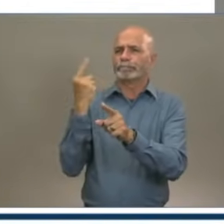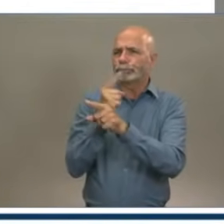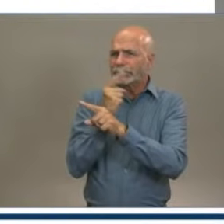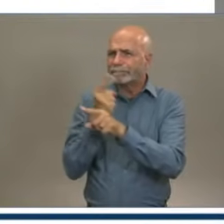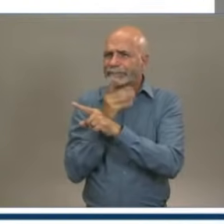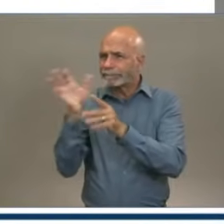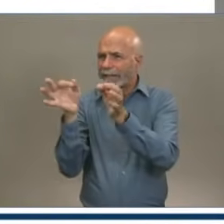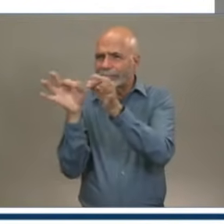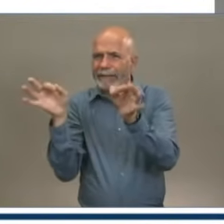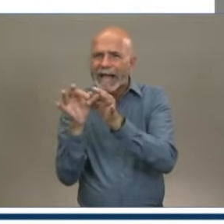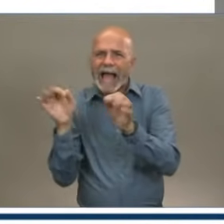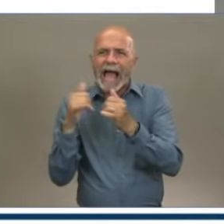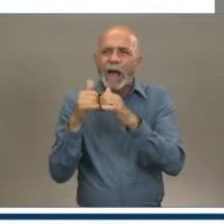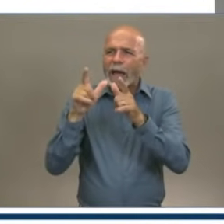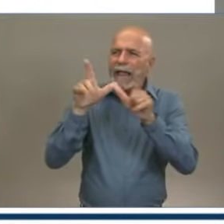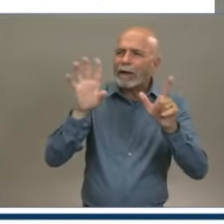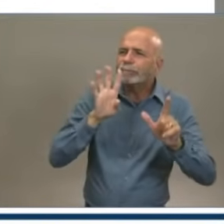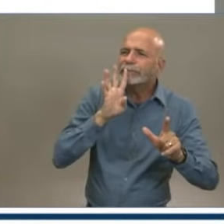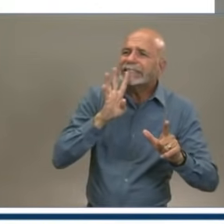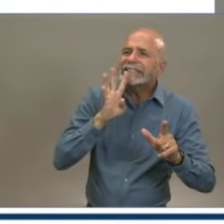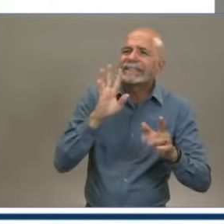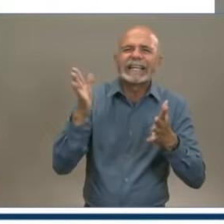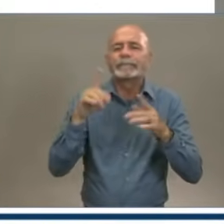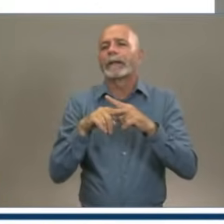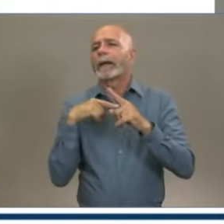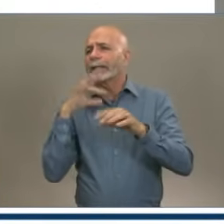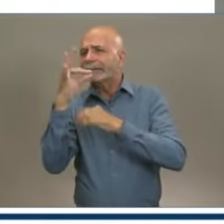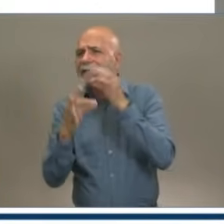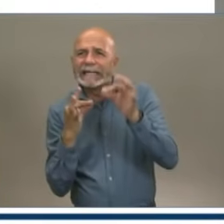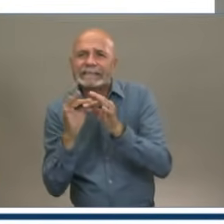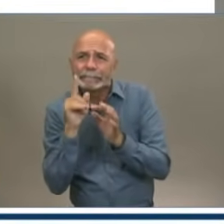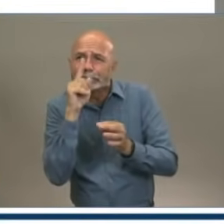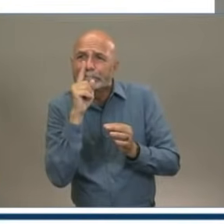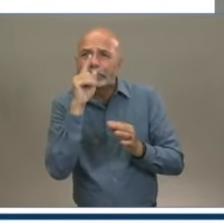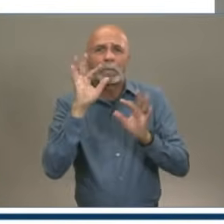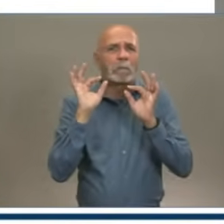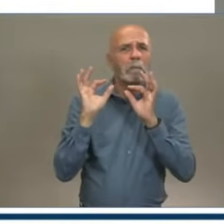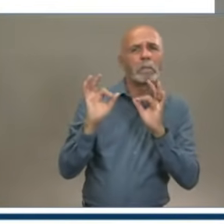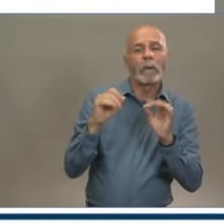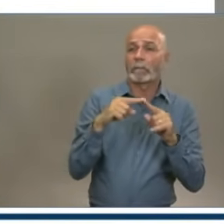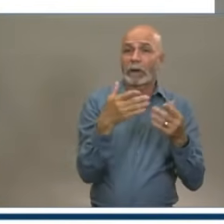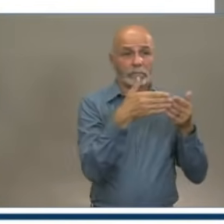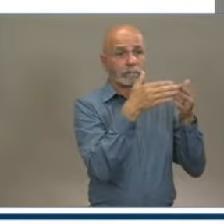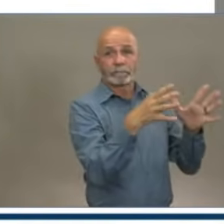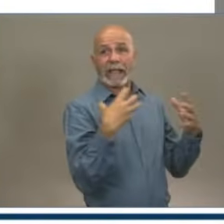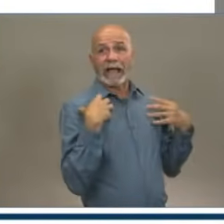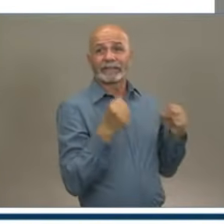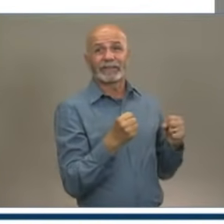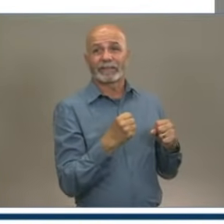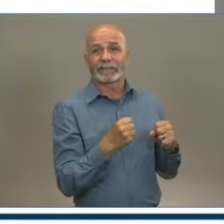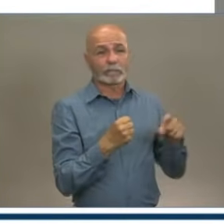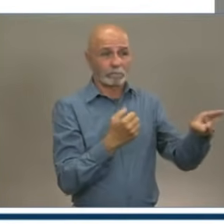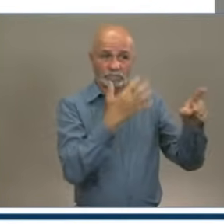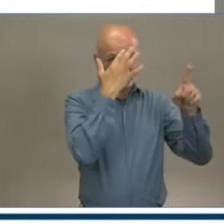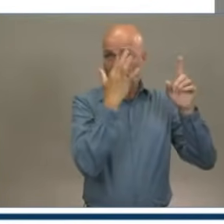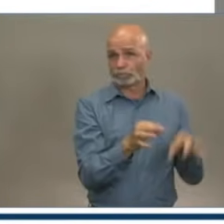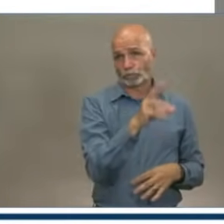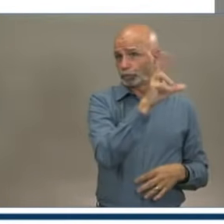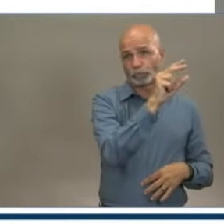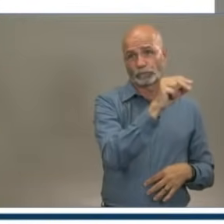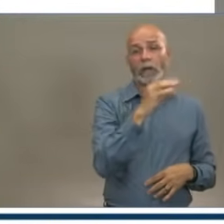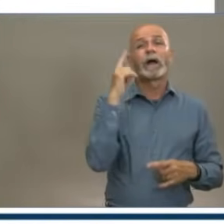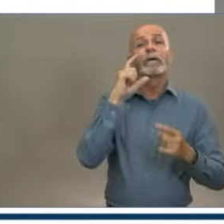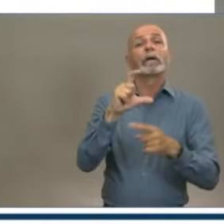vaccination. It was not a public health decision. Actions taken by the Halifax Regional Police against